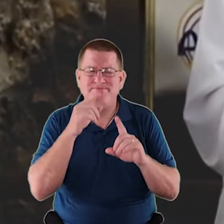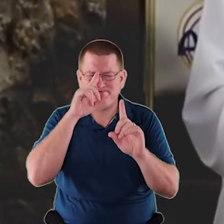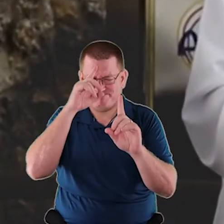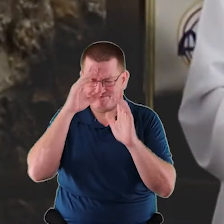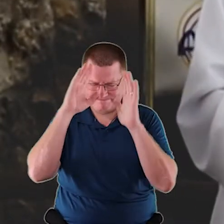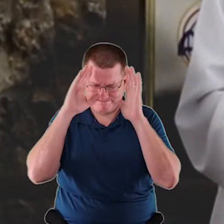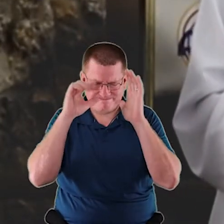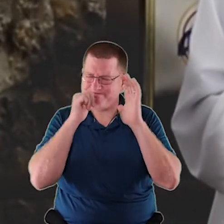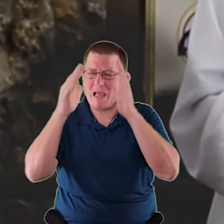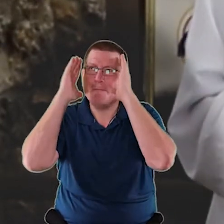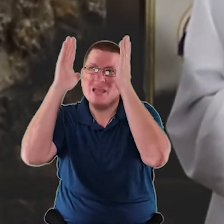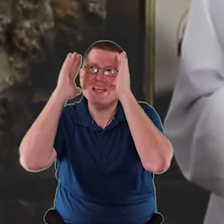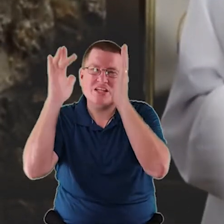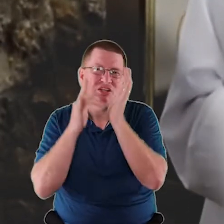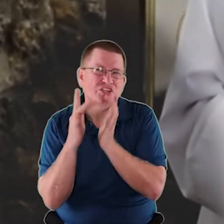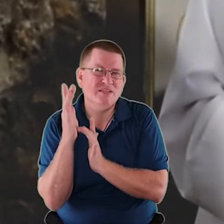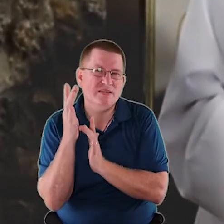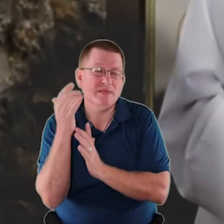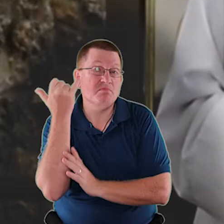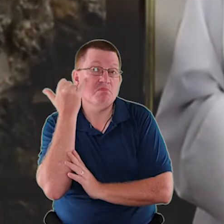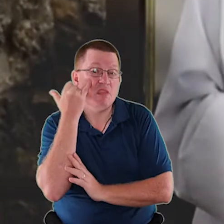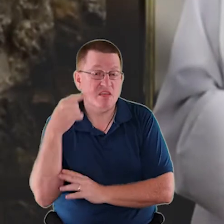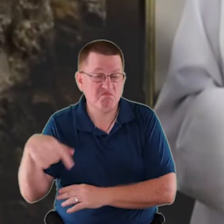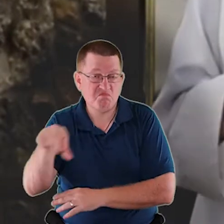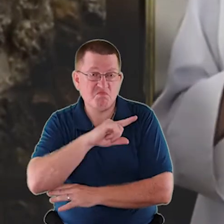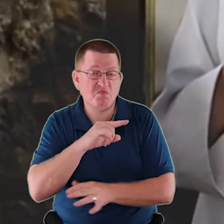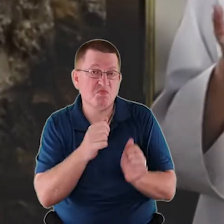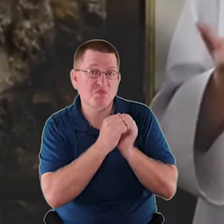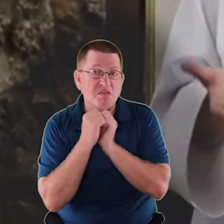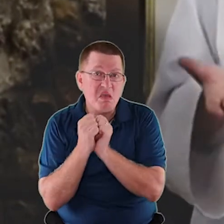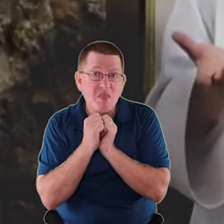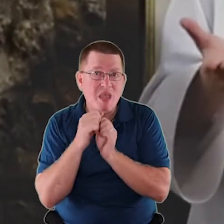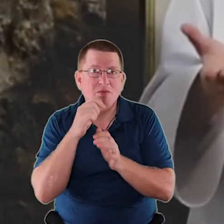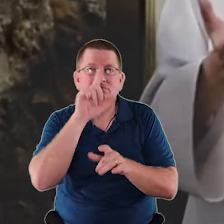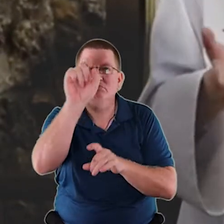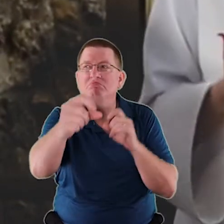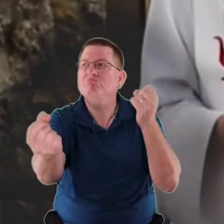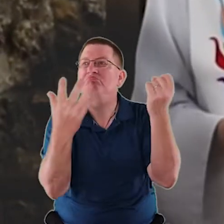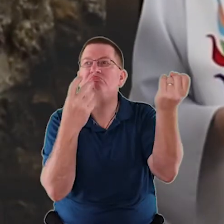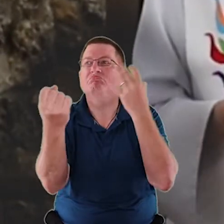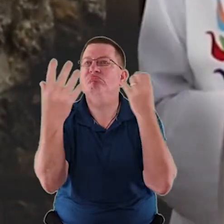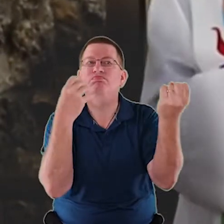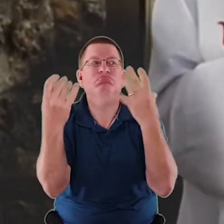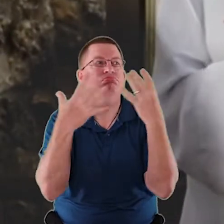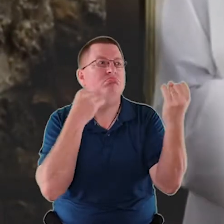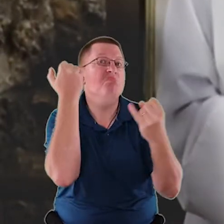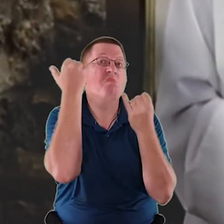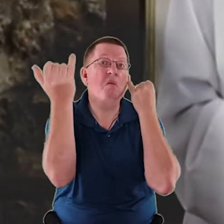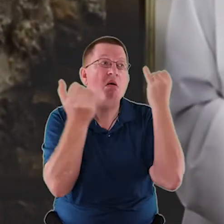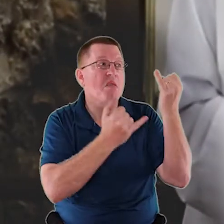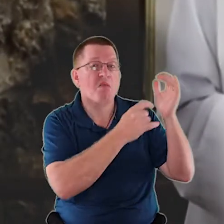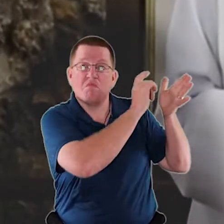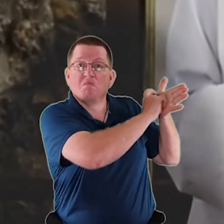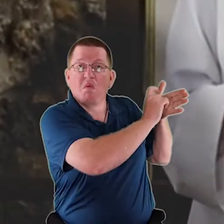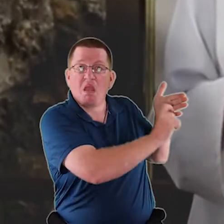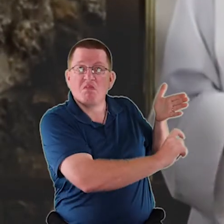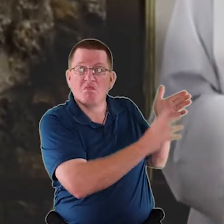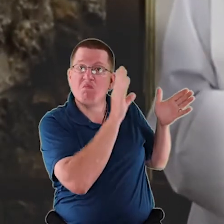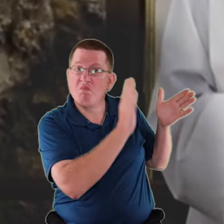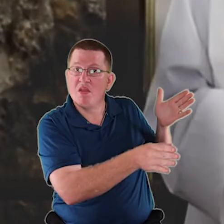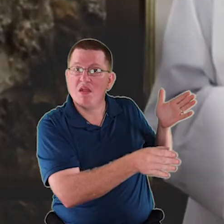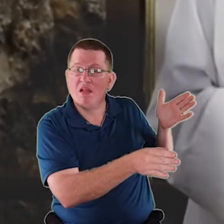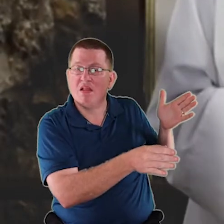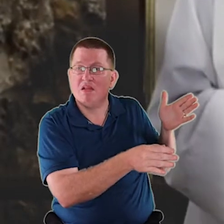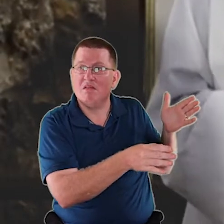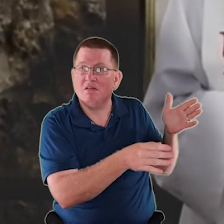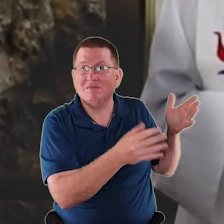from Jesus? If we were together, I would ask you to list your ideas while I wrote them down. But